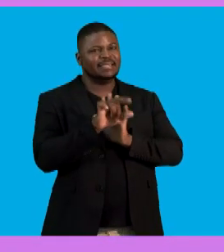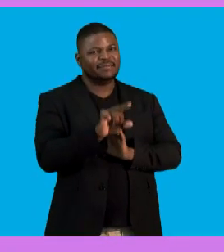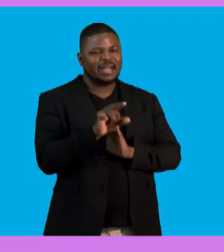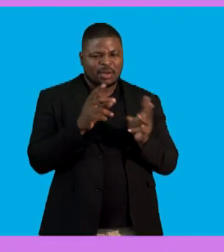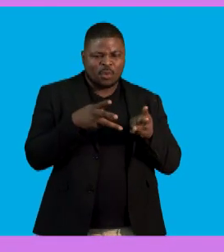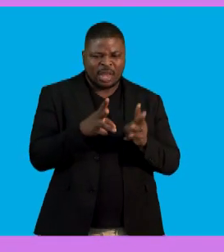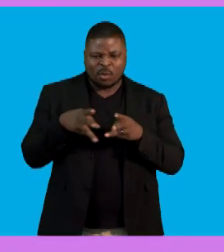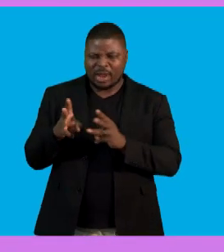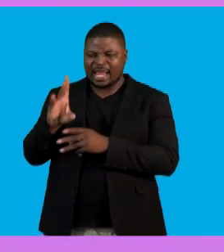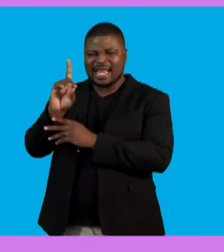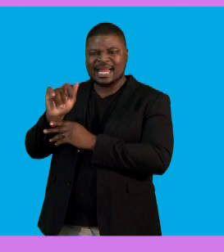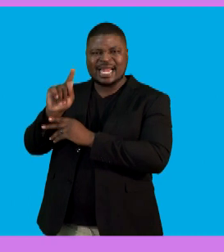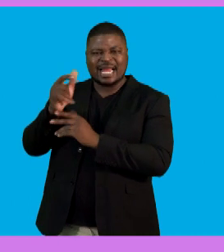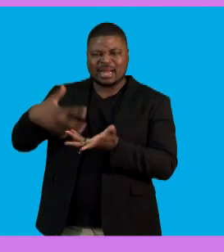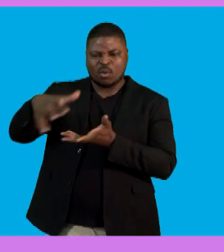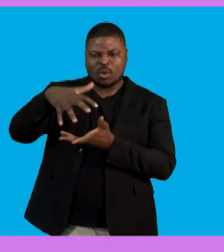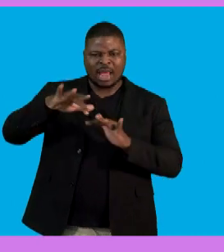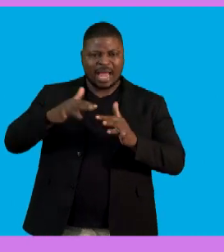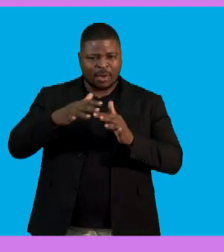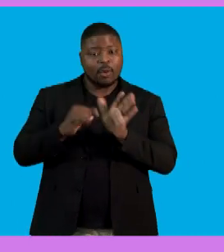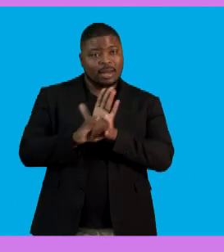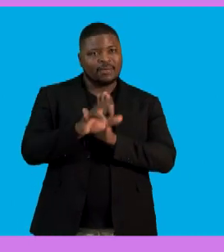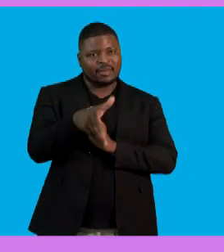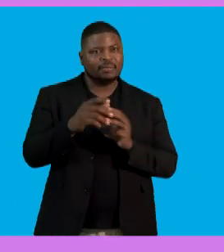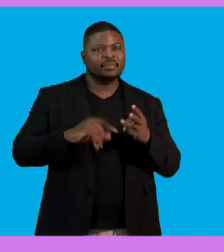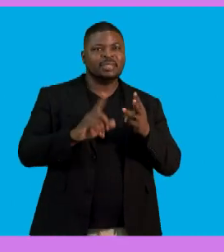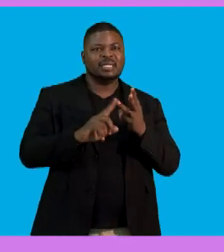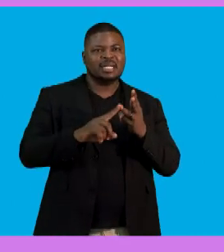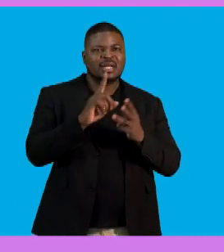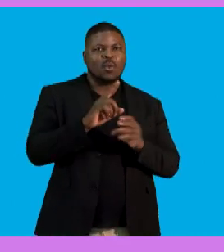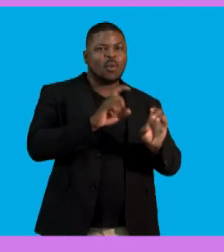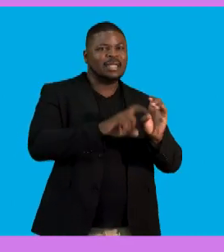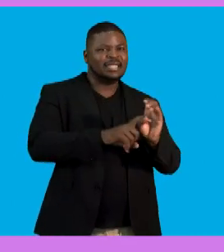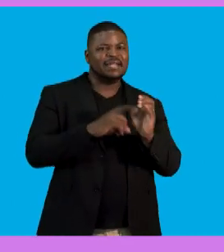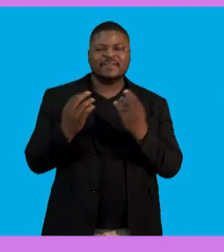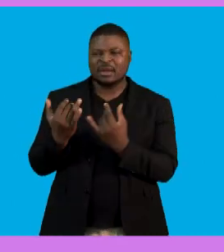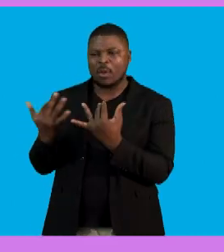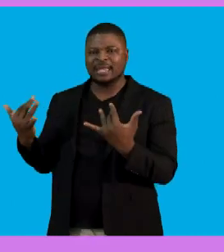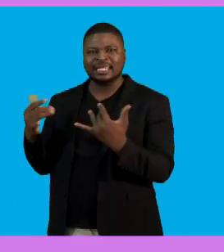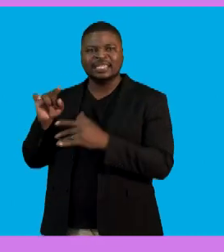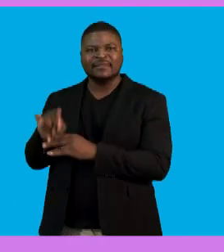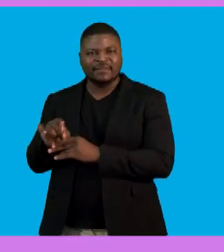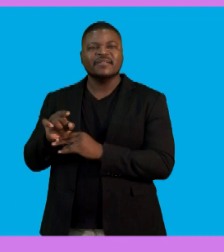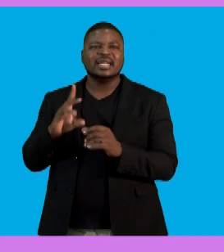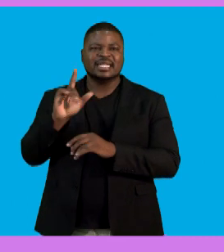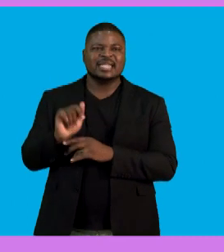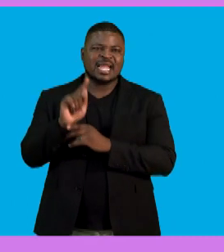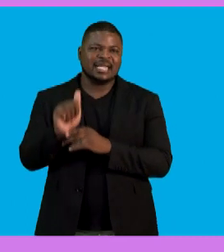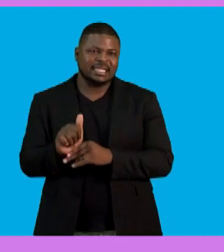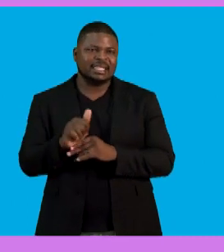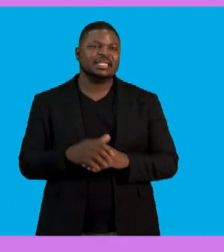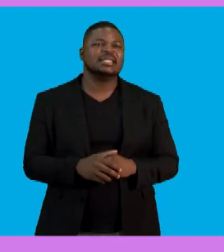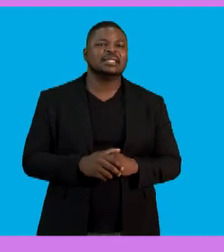of collecting data, categorize data into quantitative and qualitative. Categorize, I see the spelling there's off